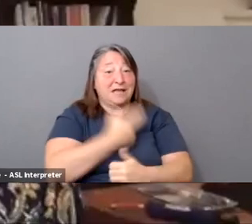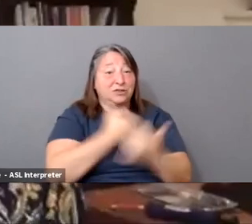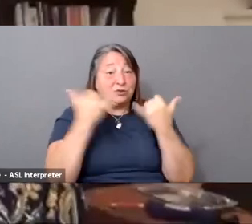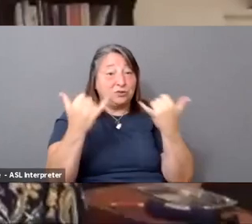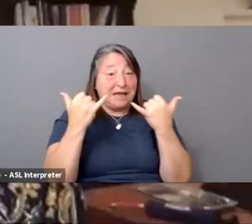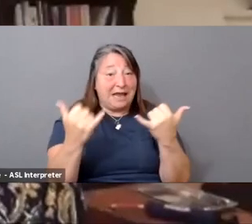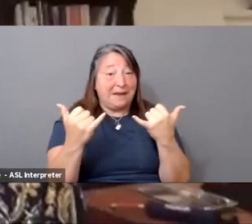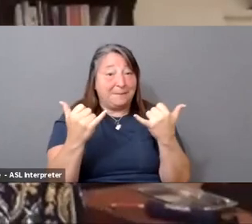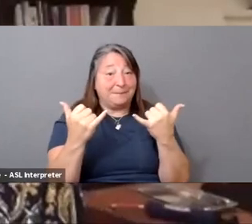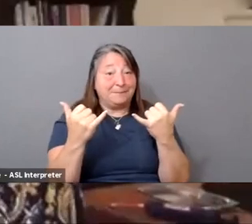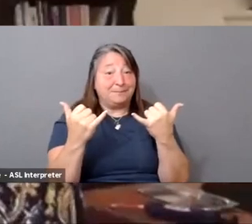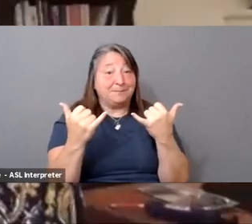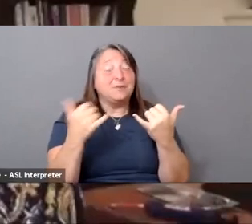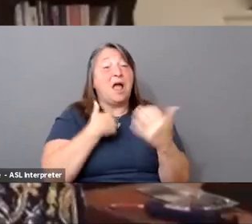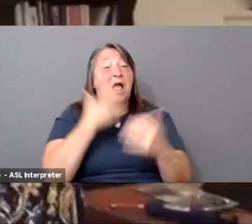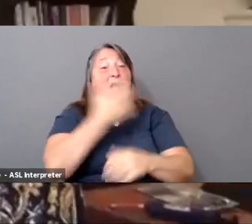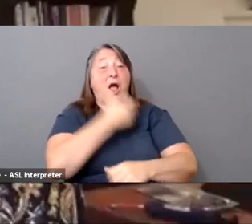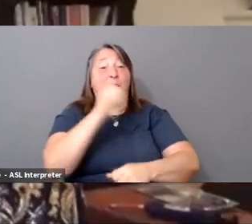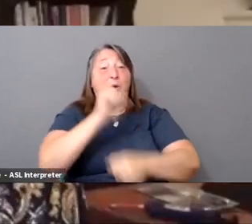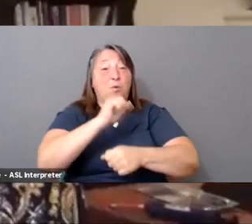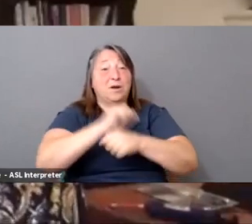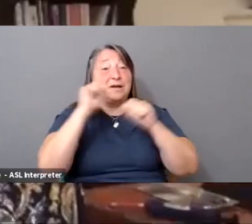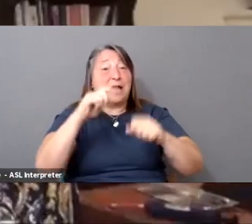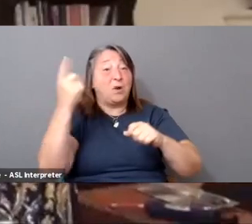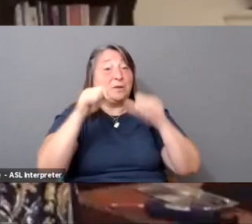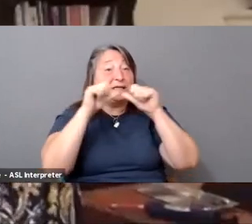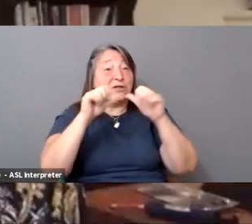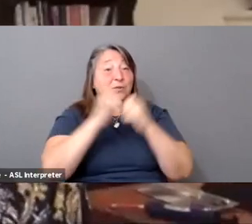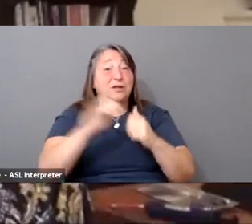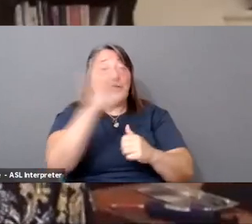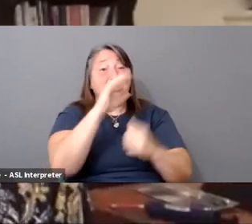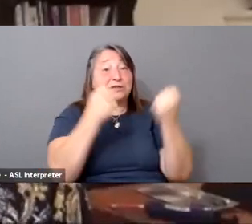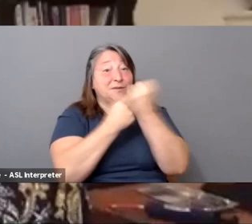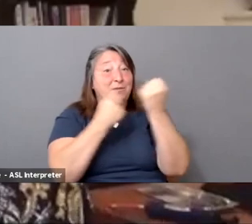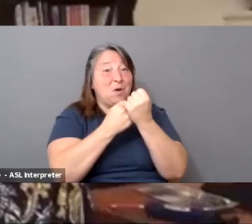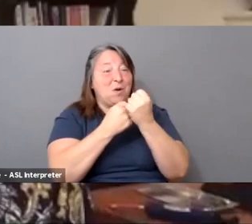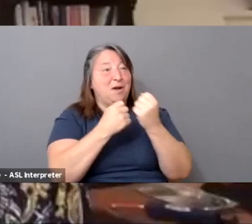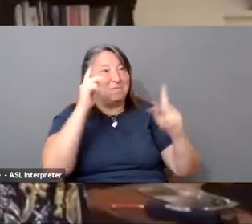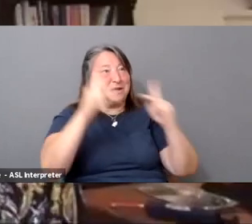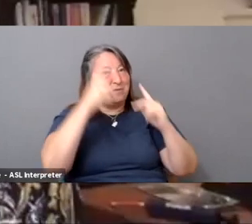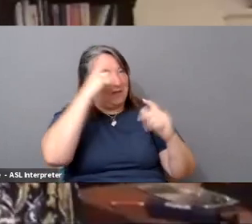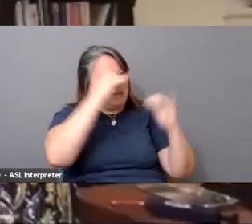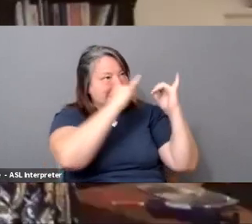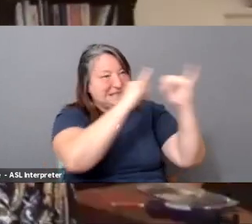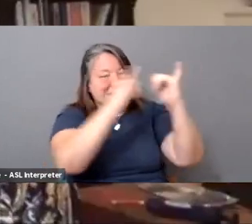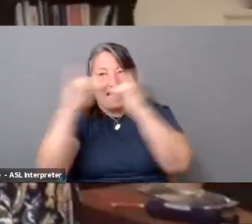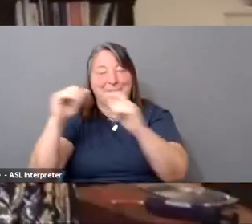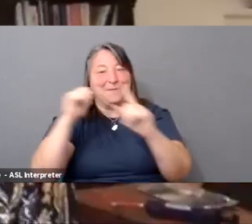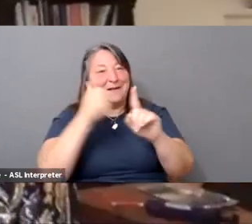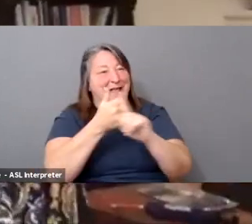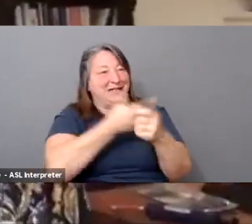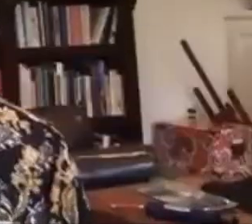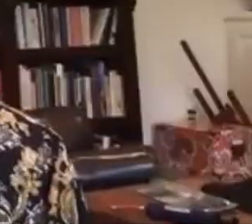only continue with your support and like-minded individuals like yourself. Thank you so much.